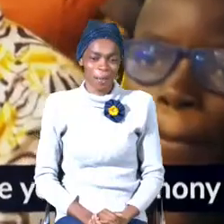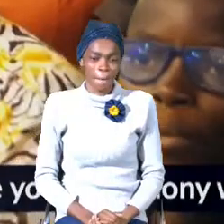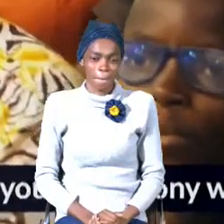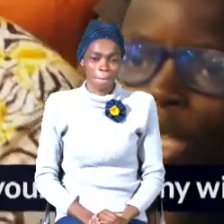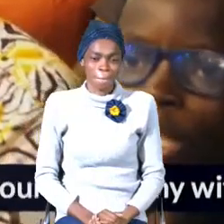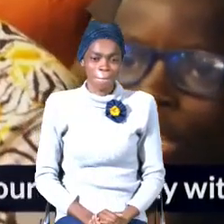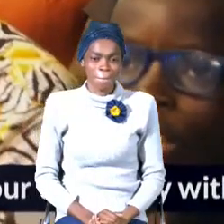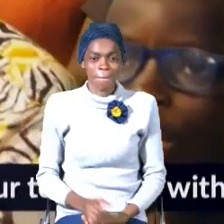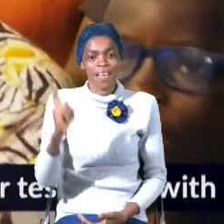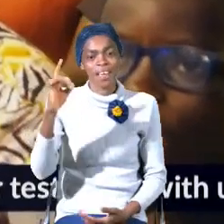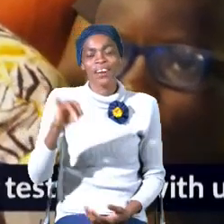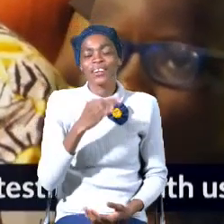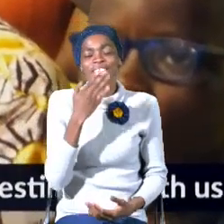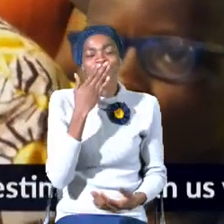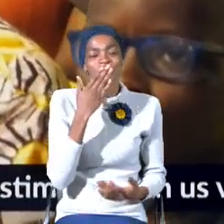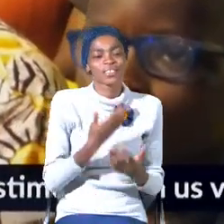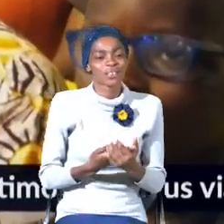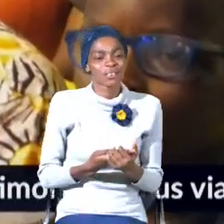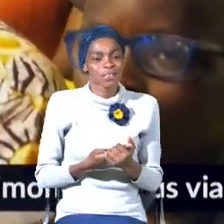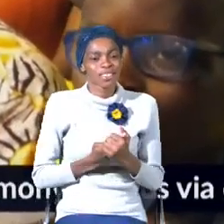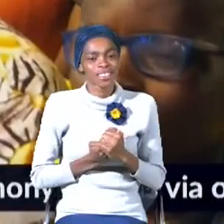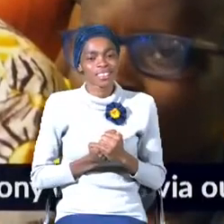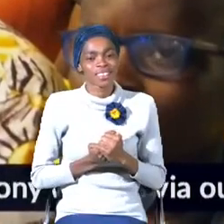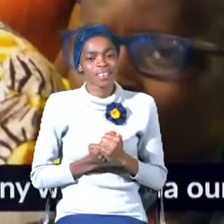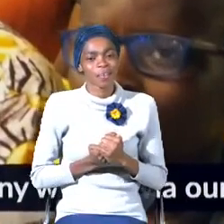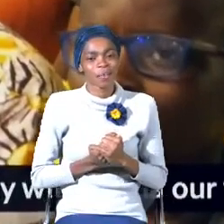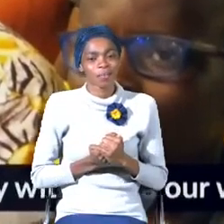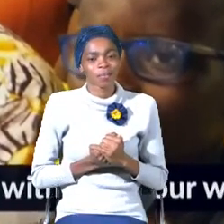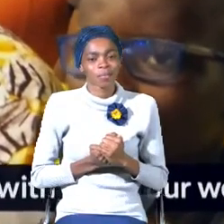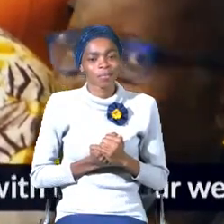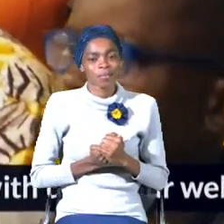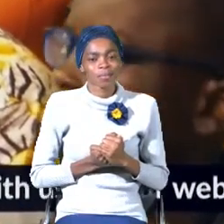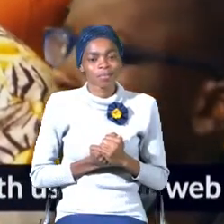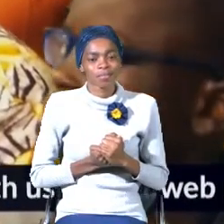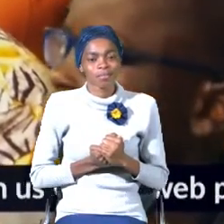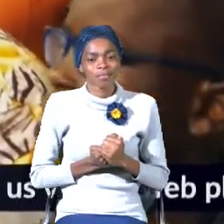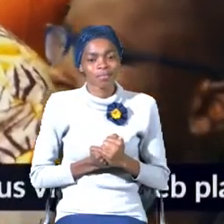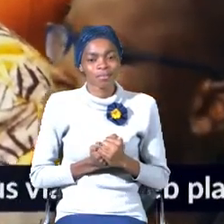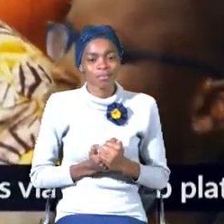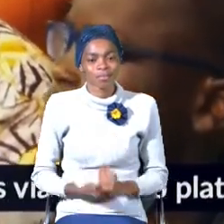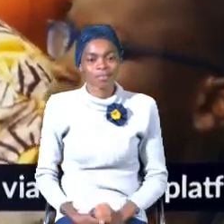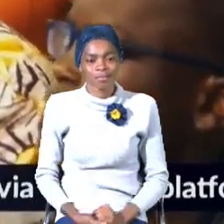the time. The next testifier, please.